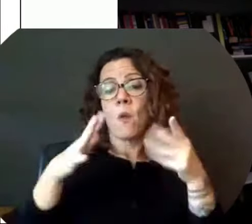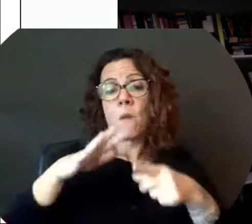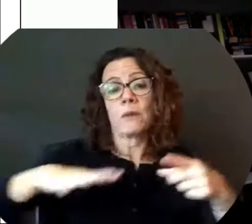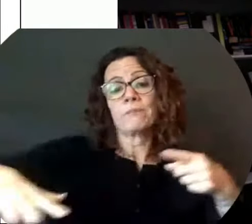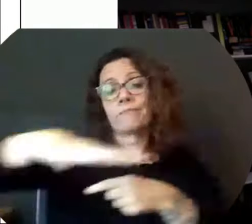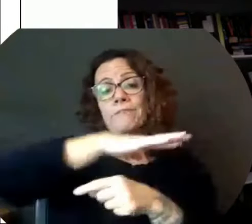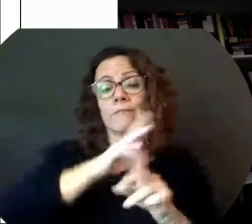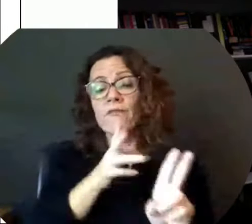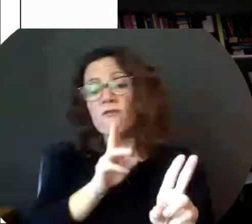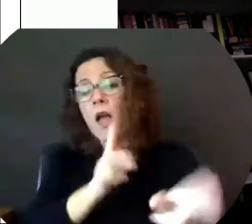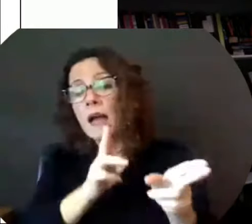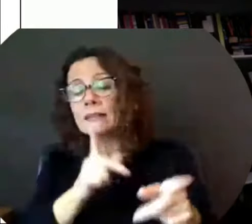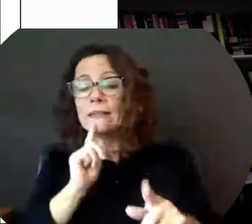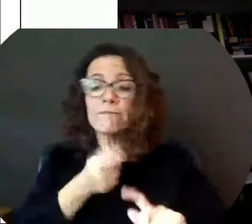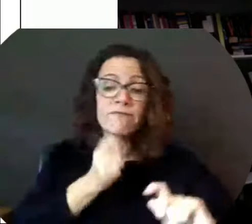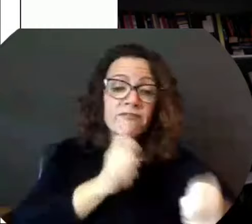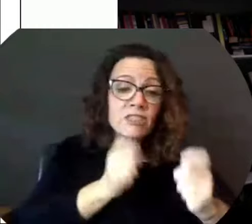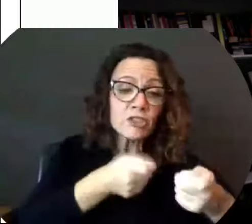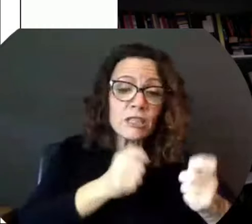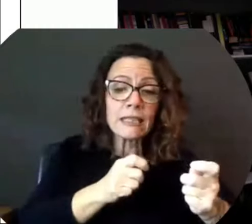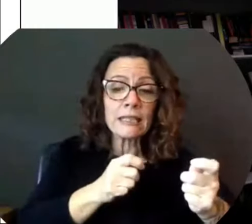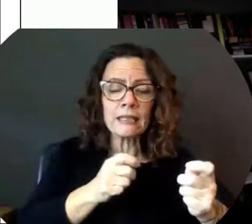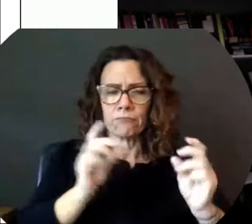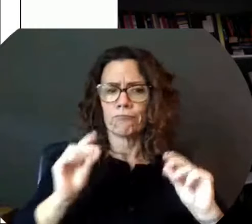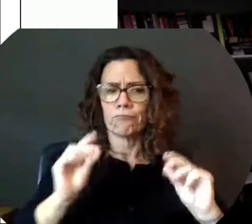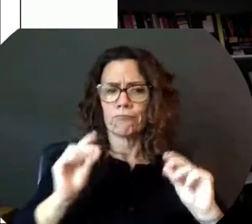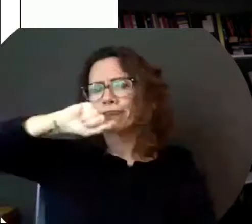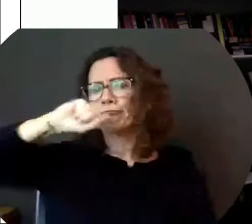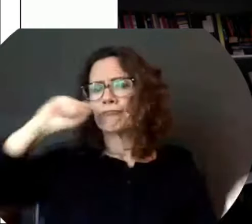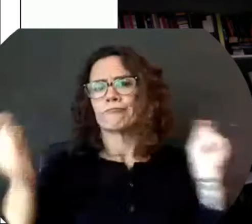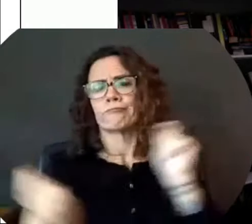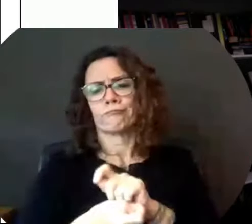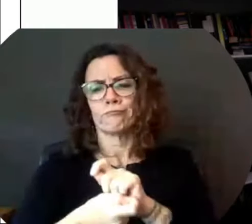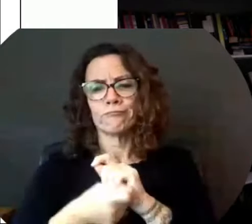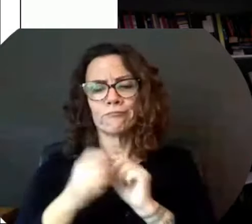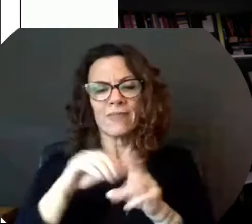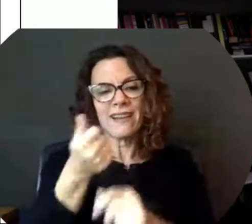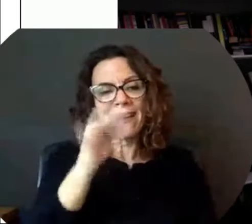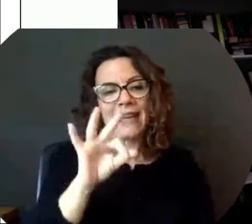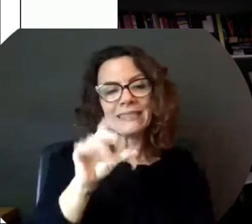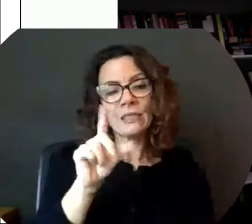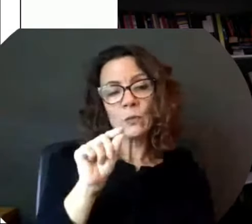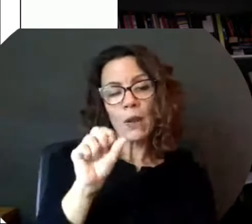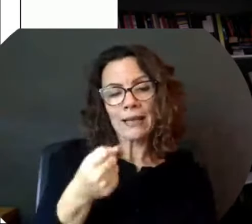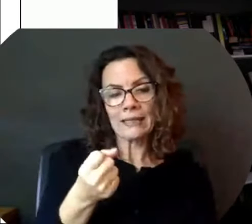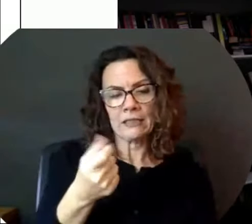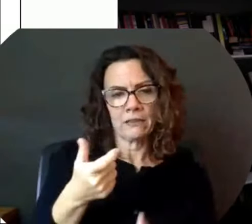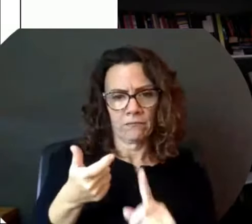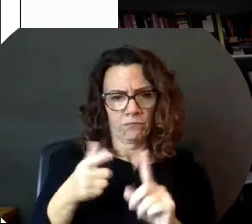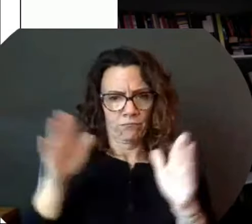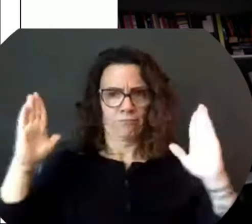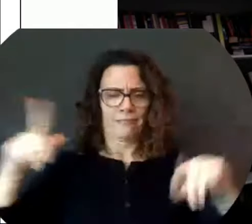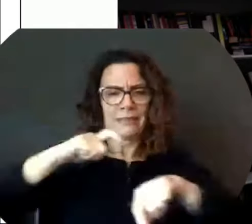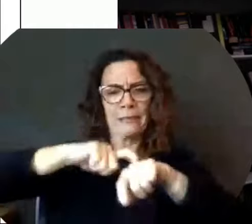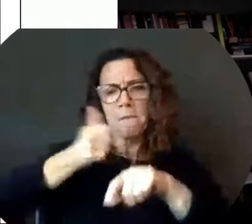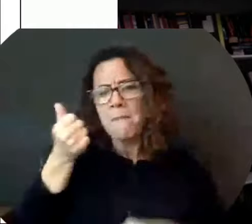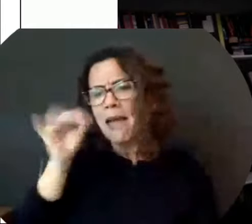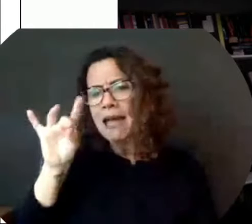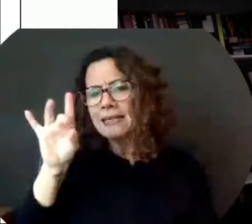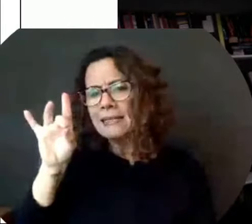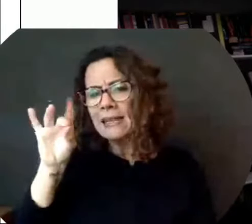the 1880s and the 1920s, into sites of private white leisure, right? And so what had been these kind of open